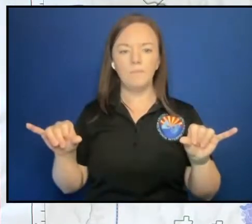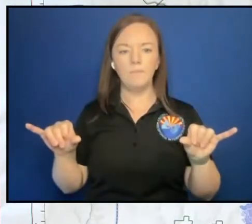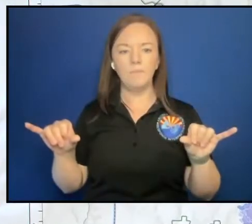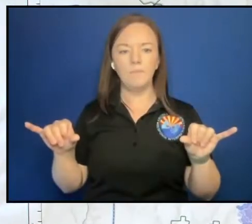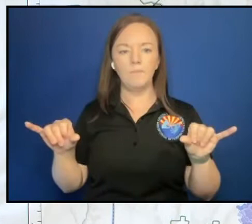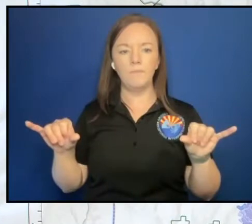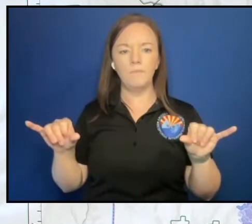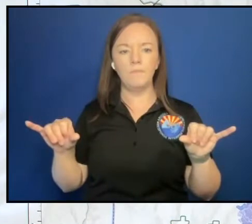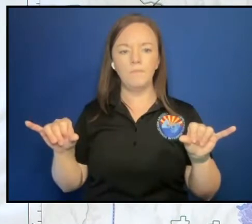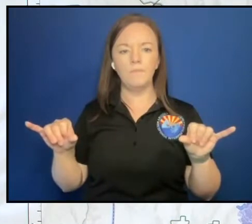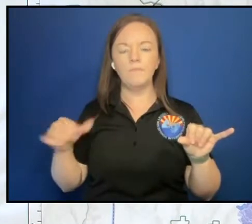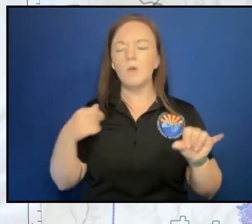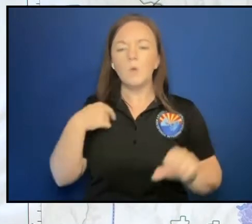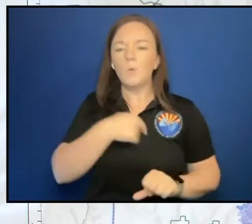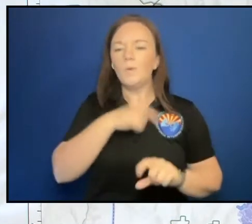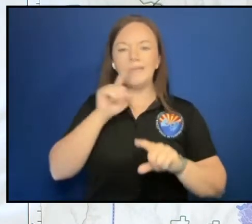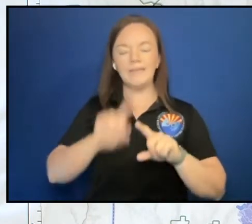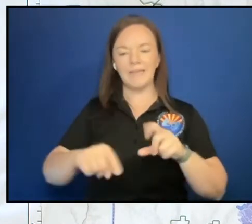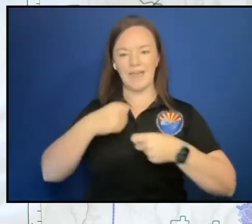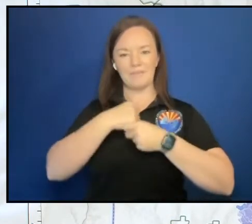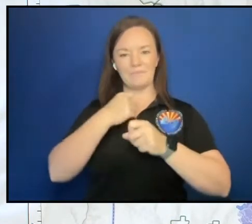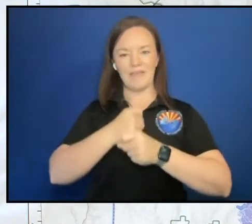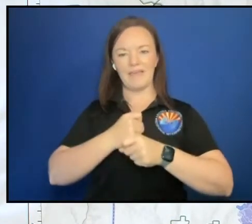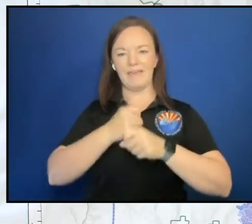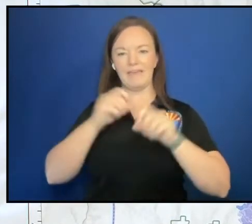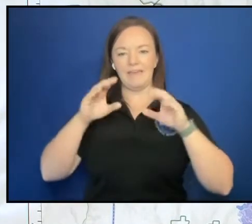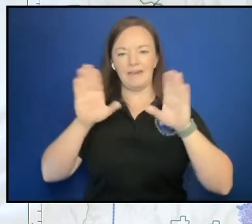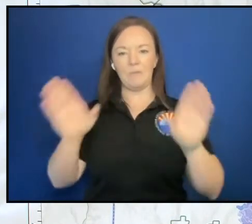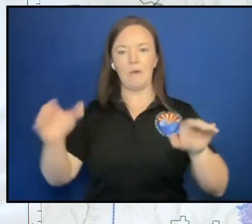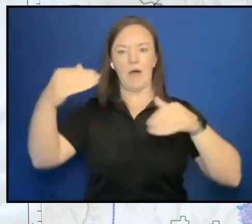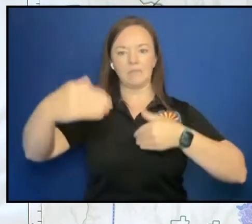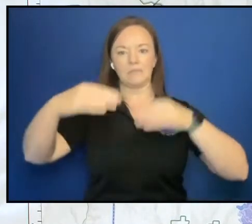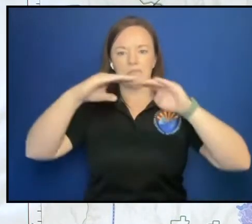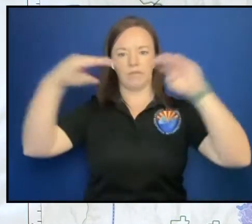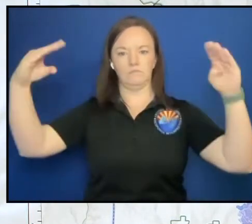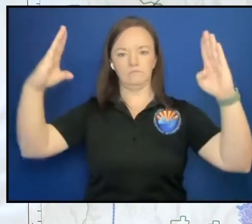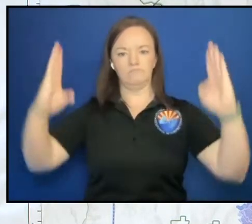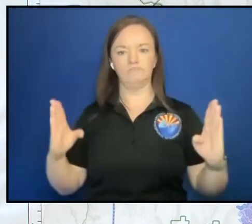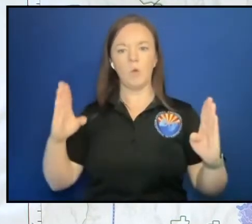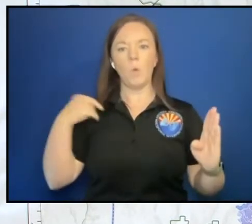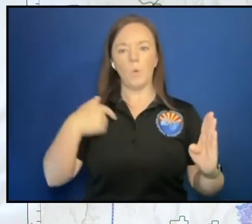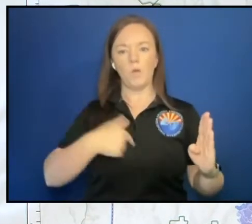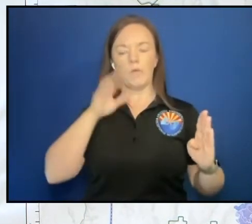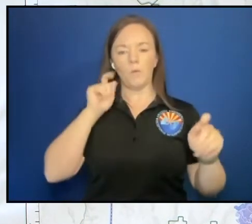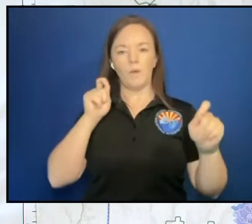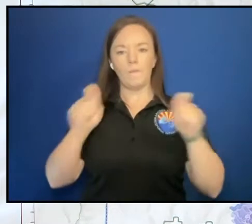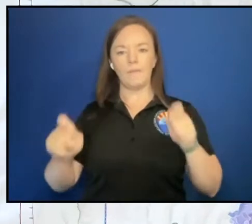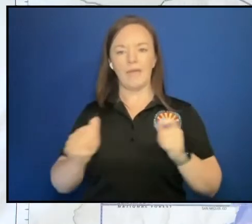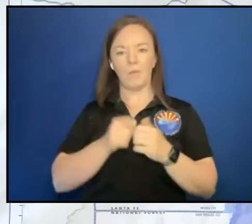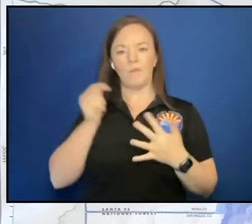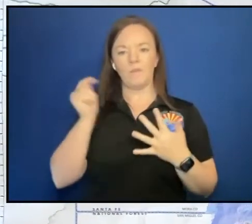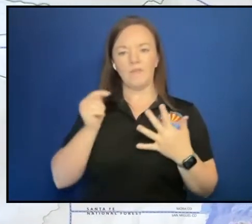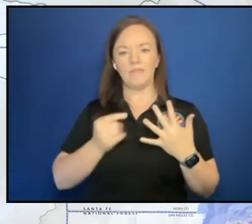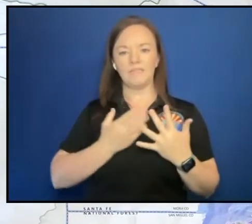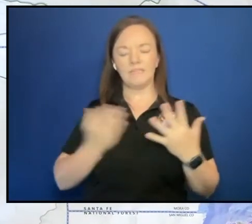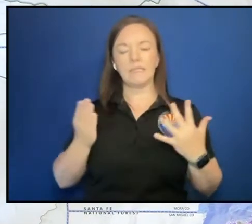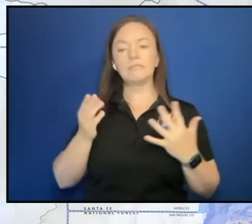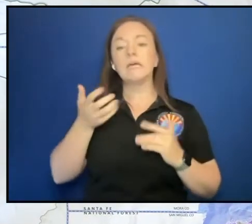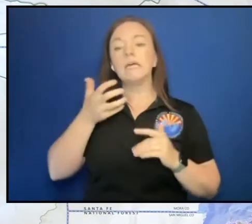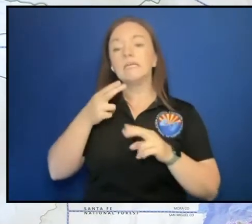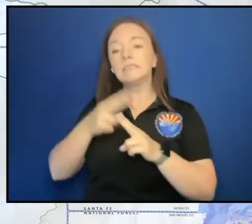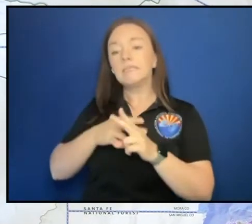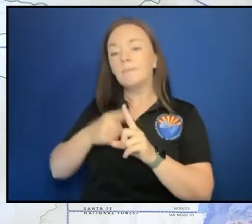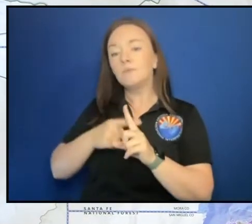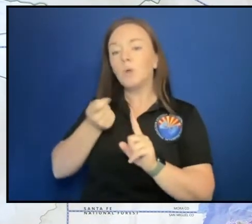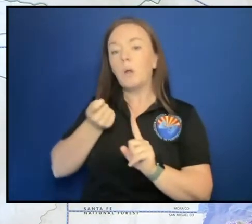it's not like we can build a box around it and we can say, okay, these are the only variables we're going to manipulate. We're only going to slightly turn up the temperature. We're only going to